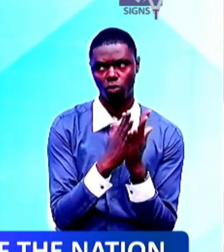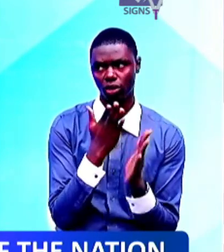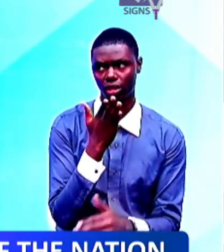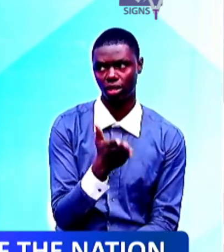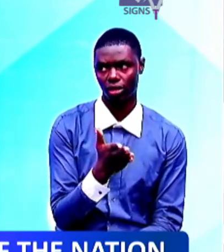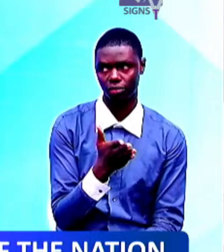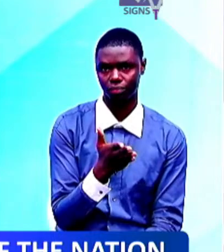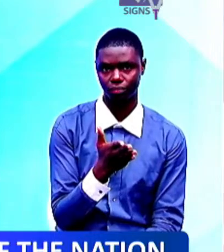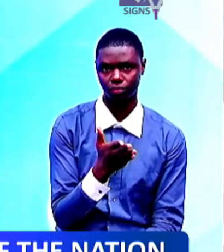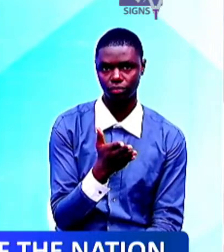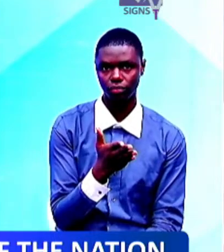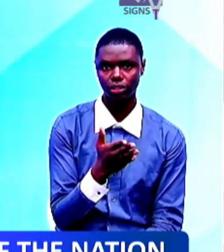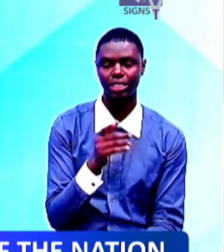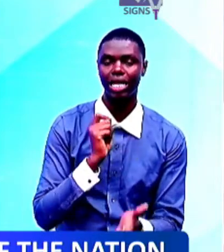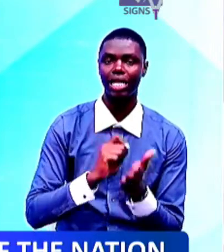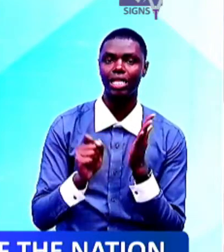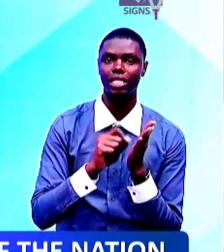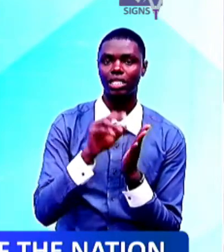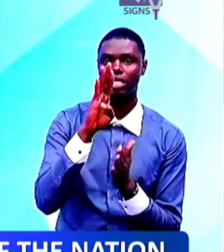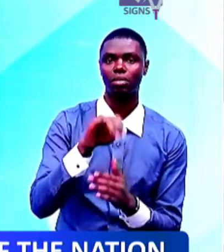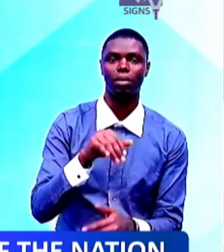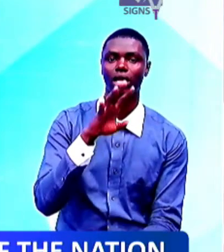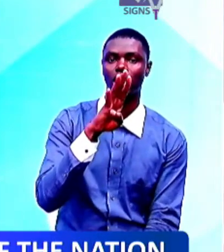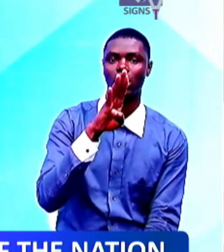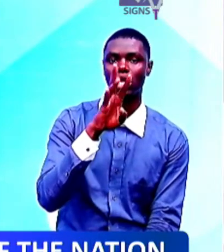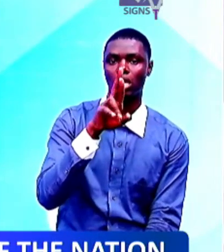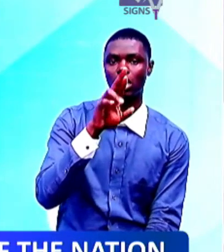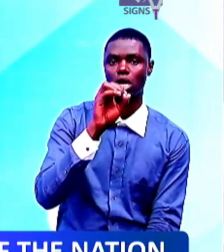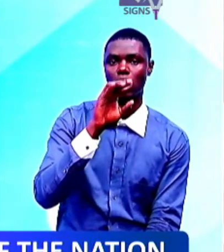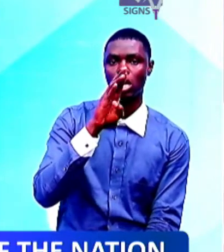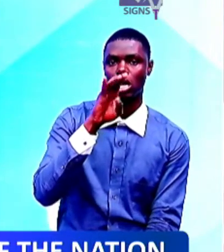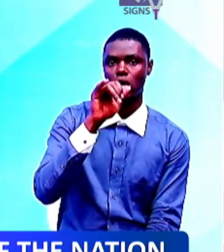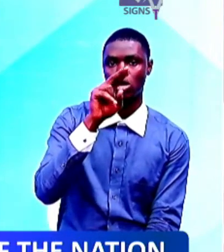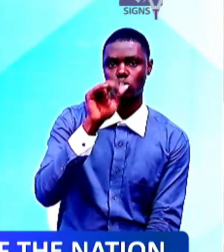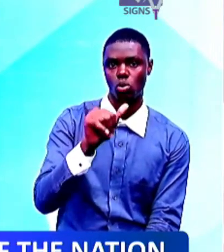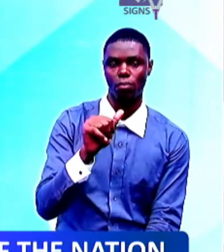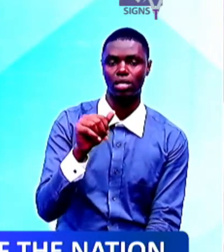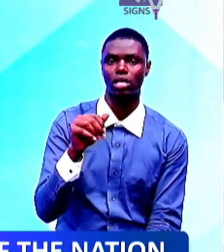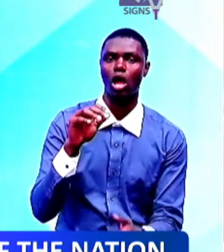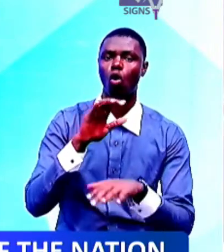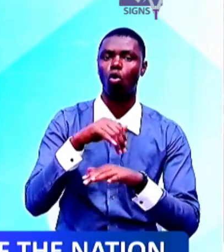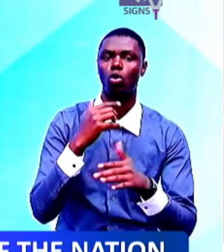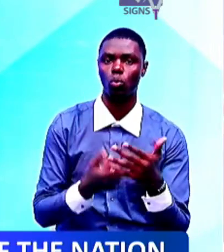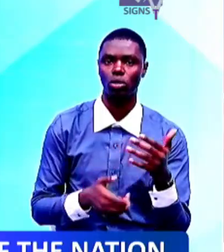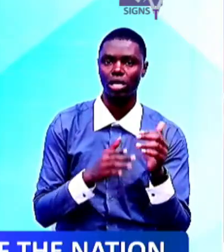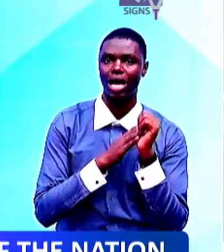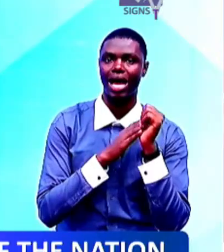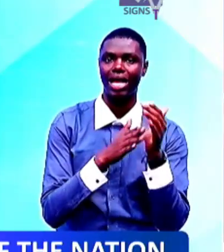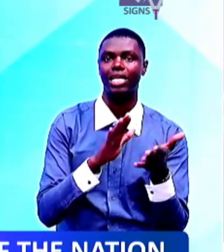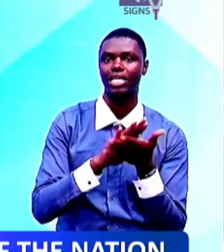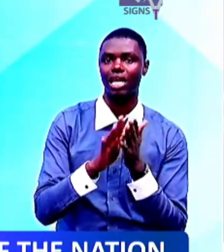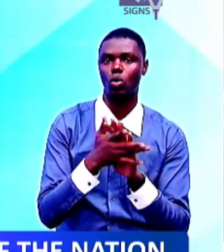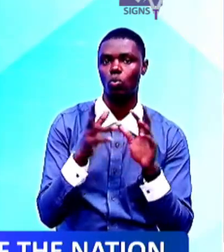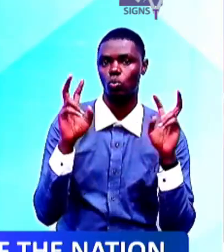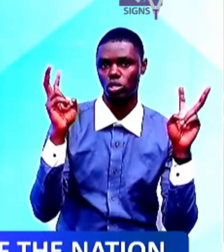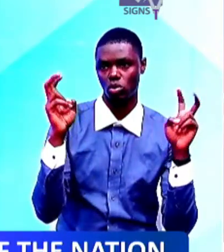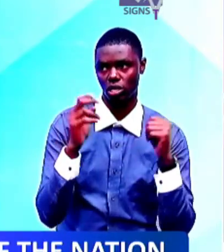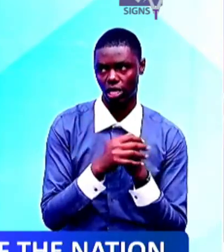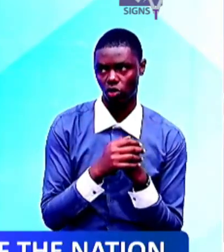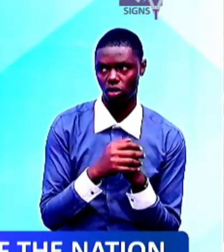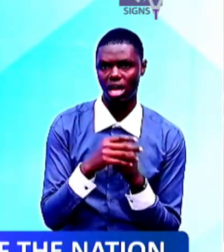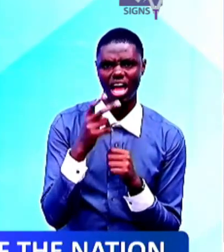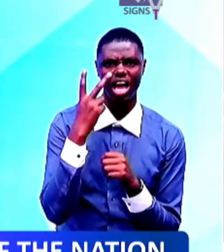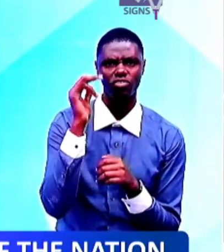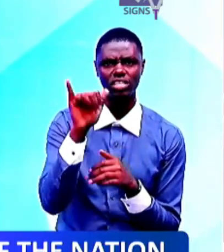It is written by Robin Sharma, and it is called A Leader without a title. And I've seen this come